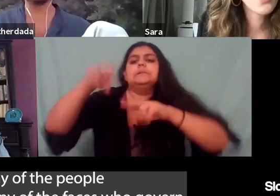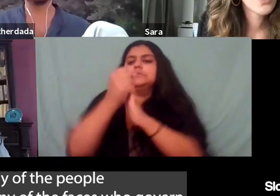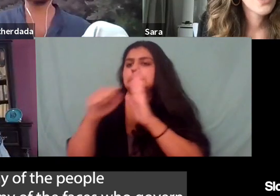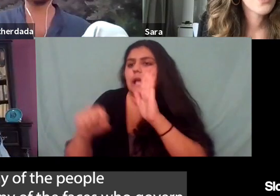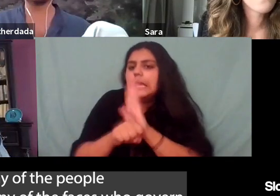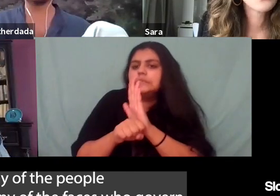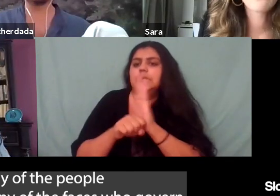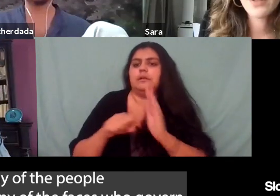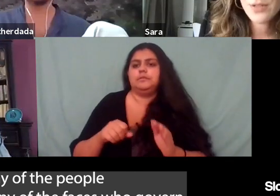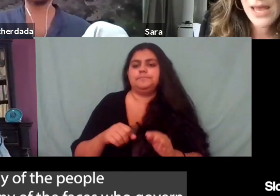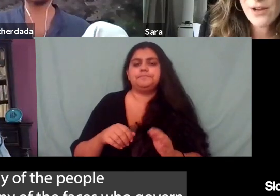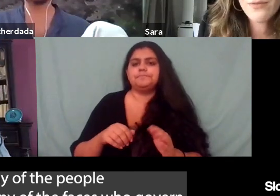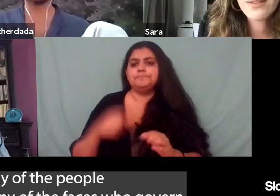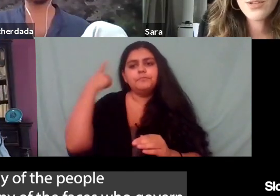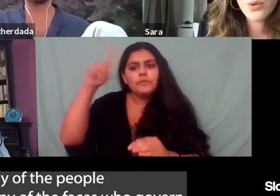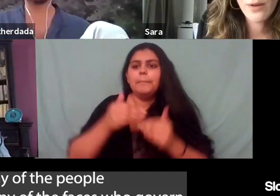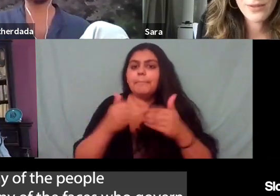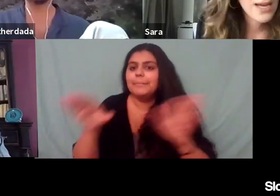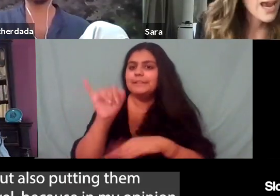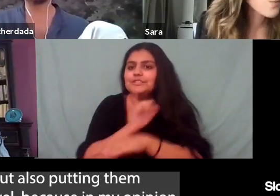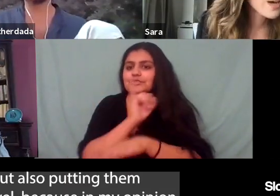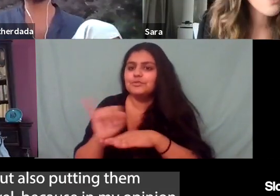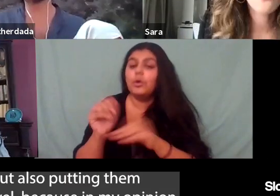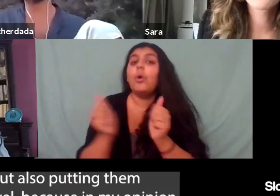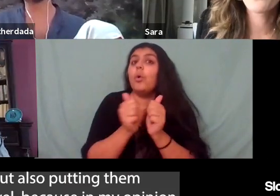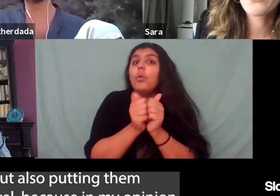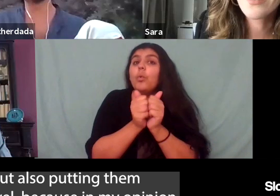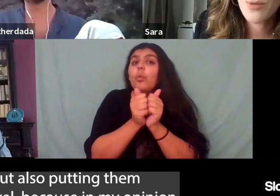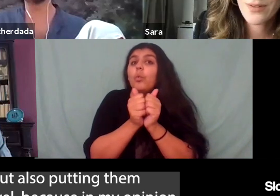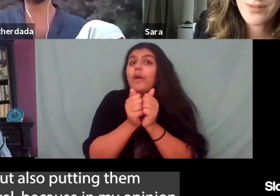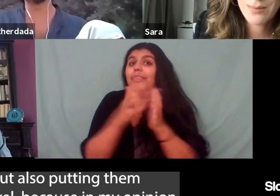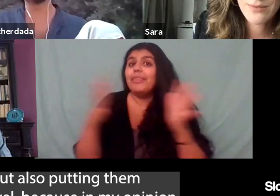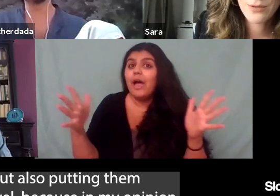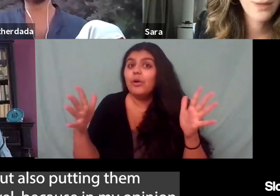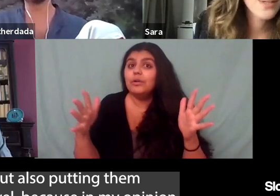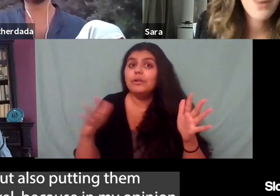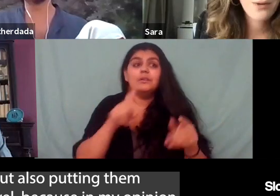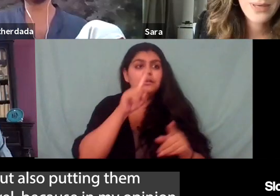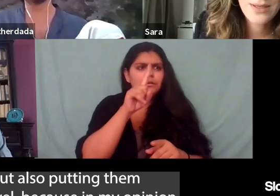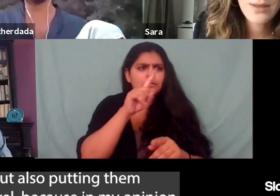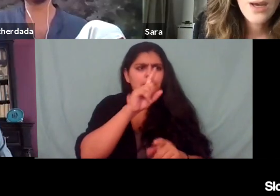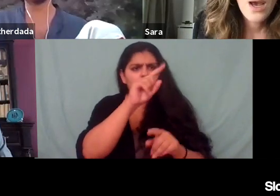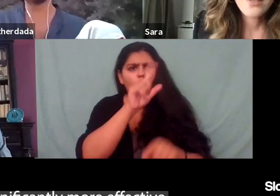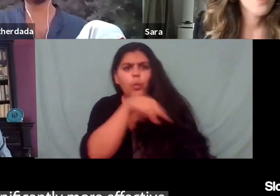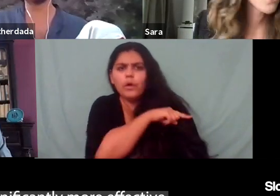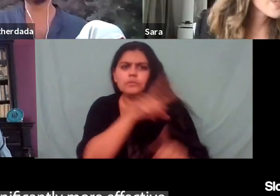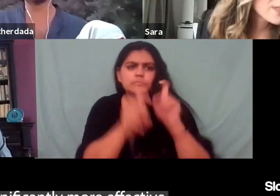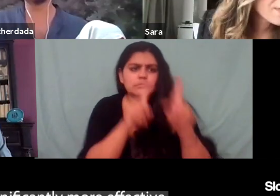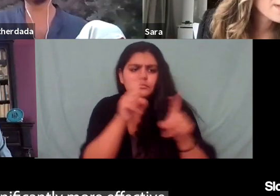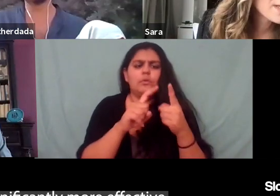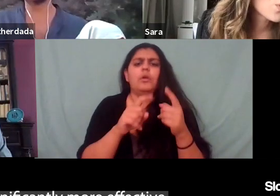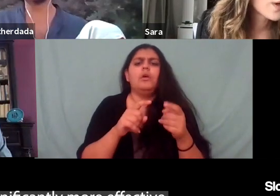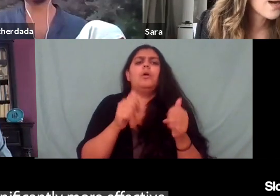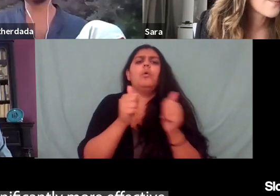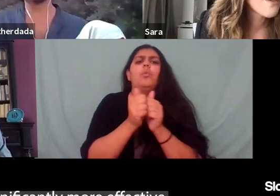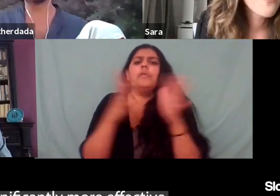who governed, any of the faces who governed, and without also putting them on the same level, because in my opinion, some were